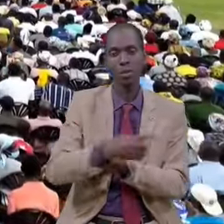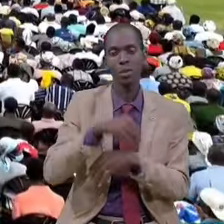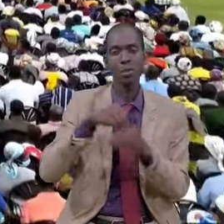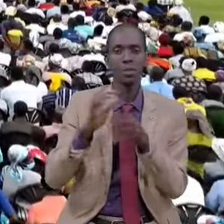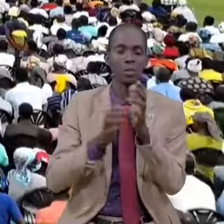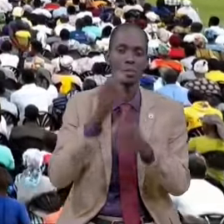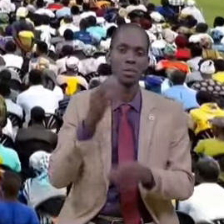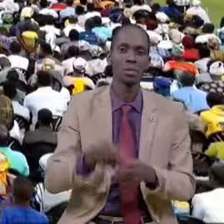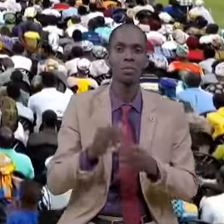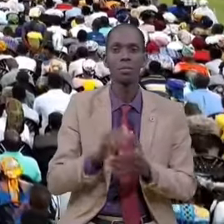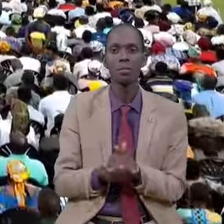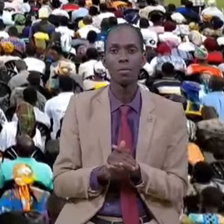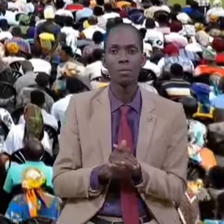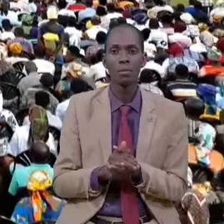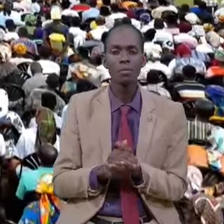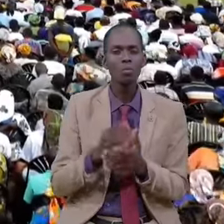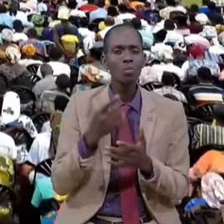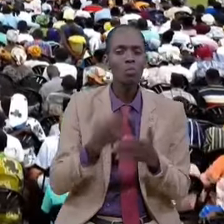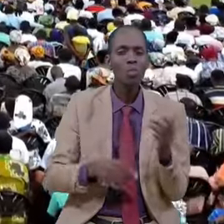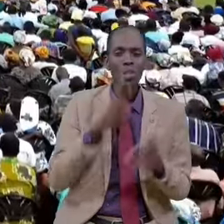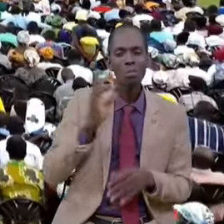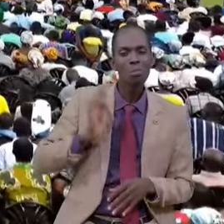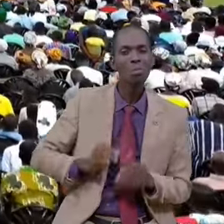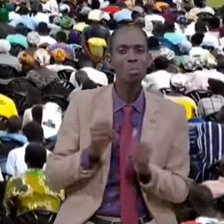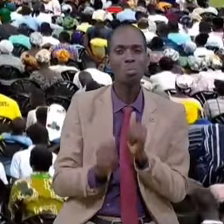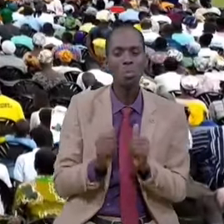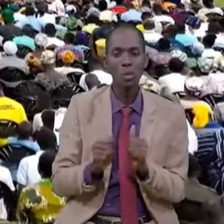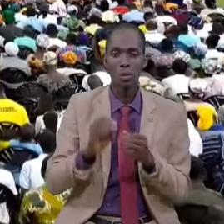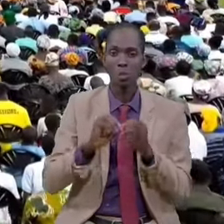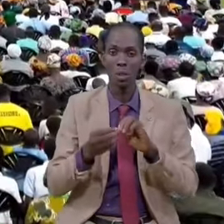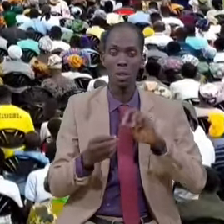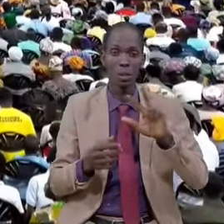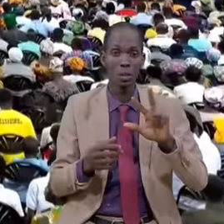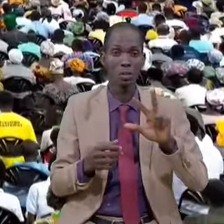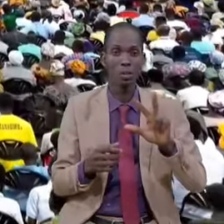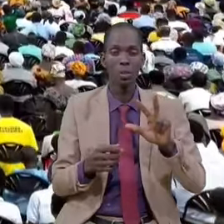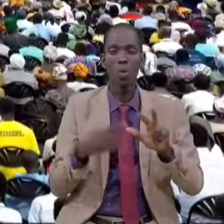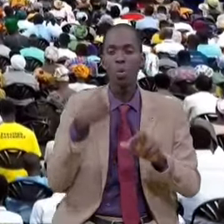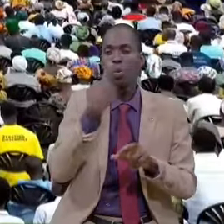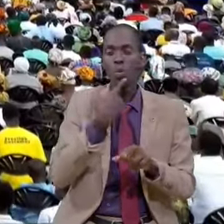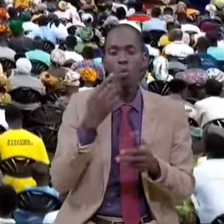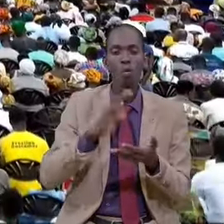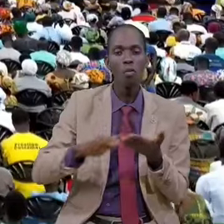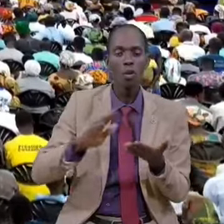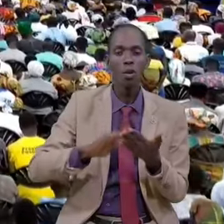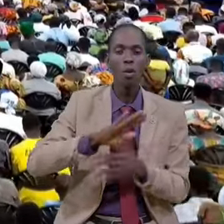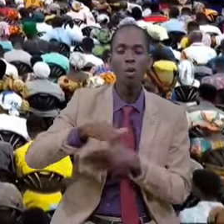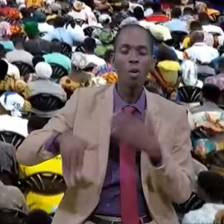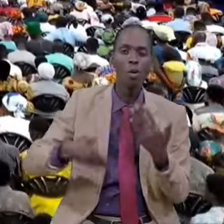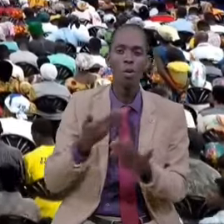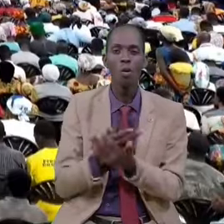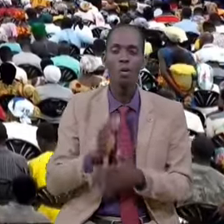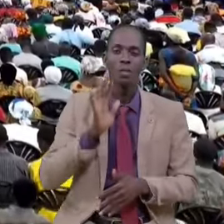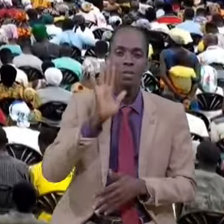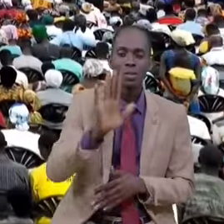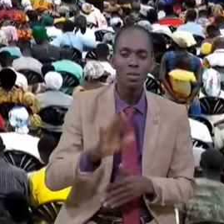today what are look at verse three who forgive all thy